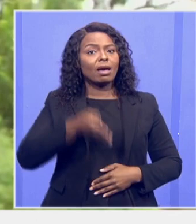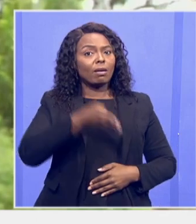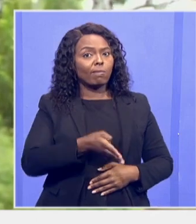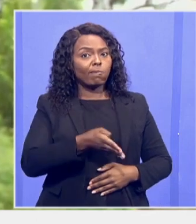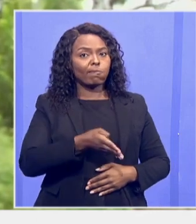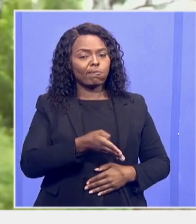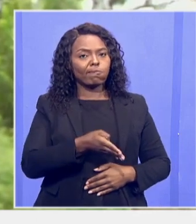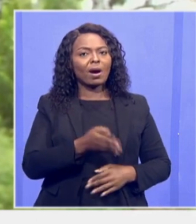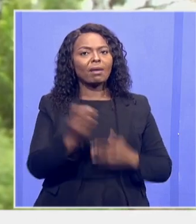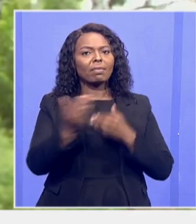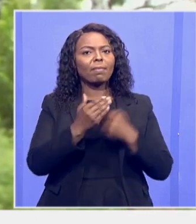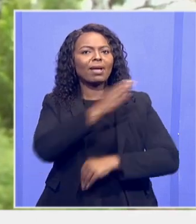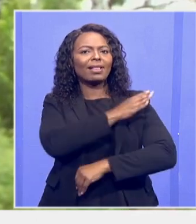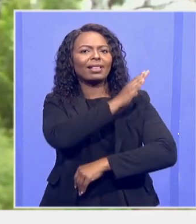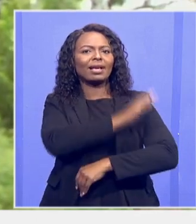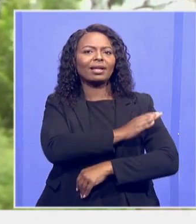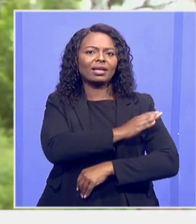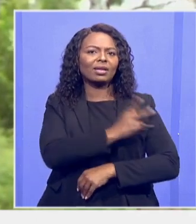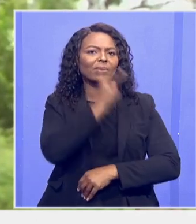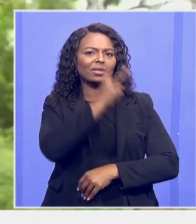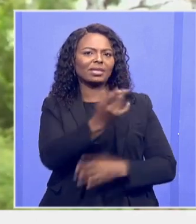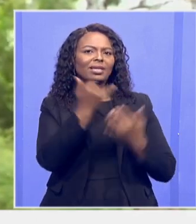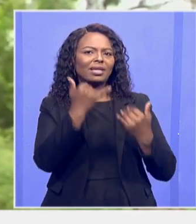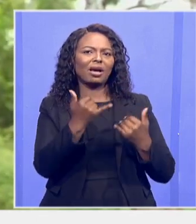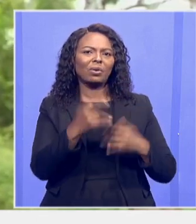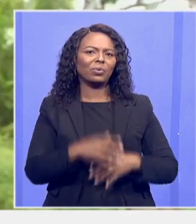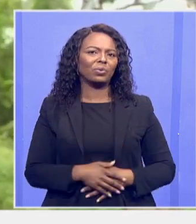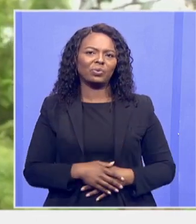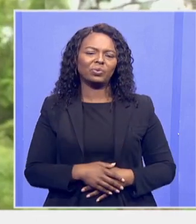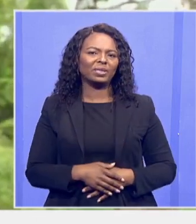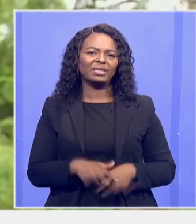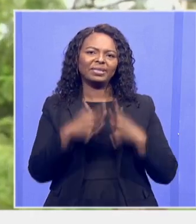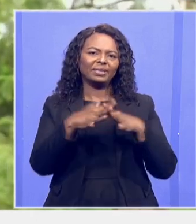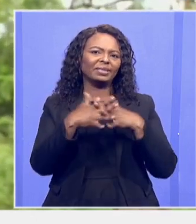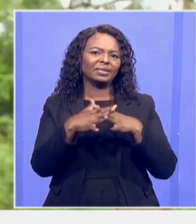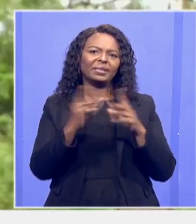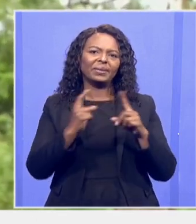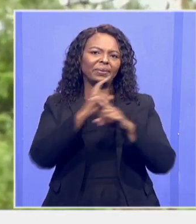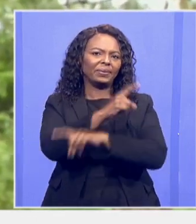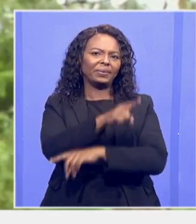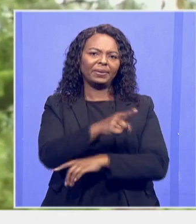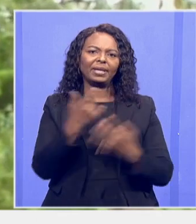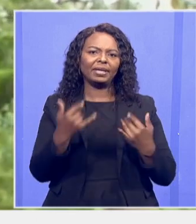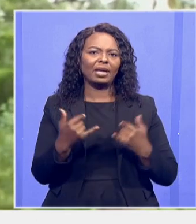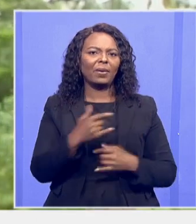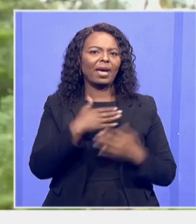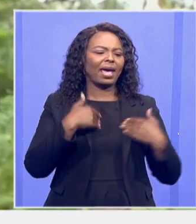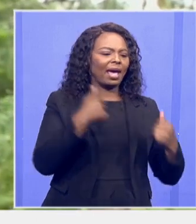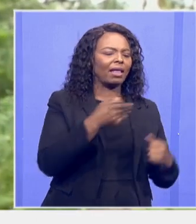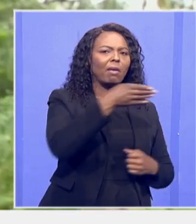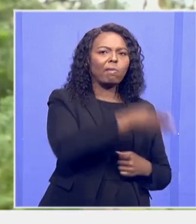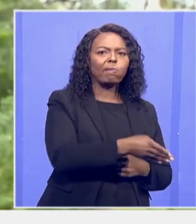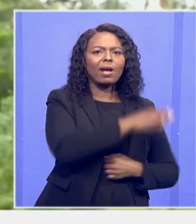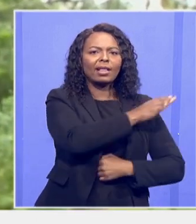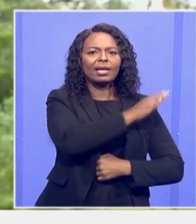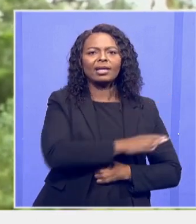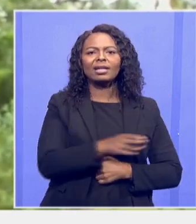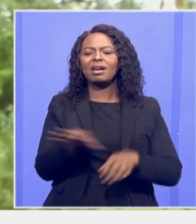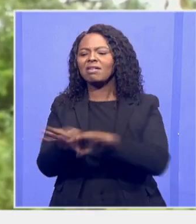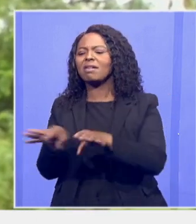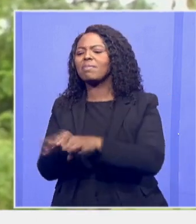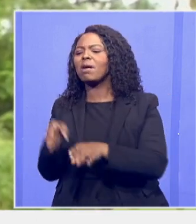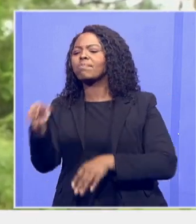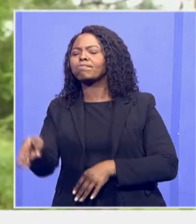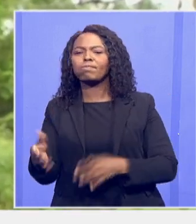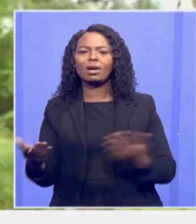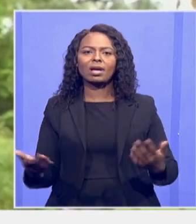next to a clinic, mind you, so you can see the contradiction in terms of the health hazard and a health facility right next to each other. So we're here to say to our